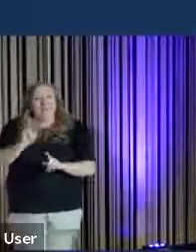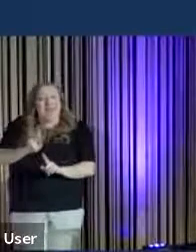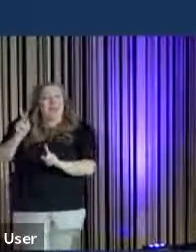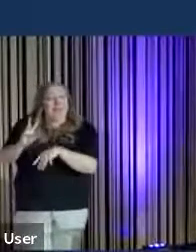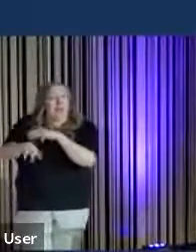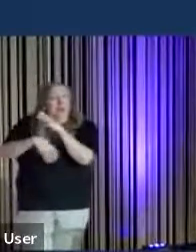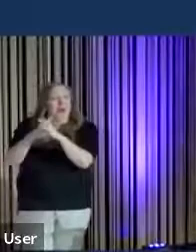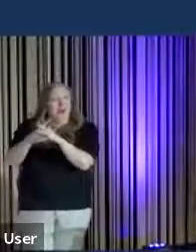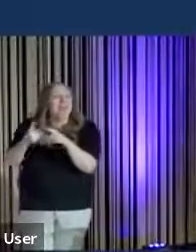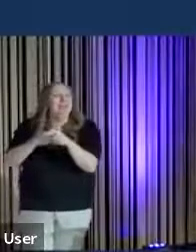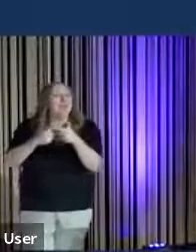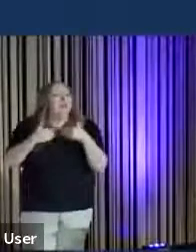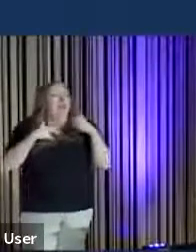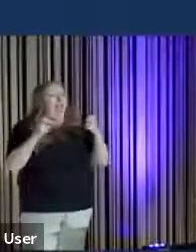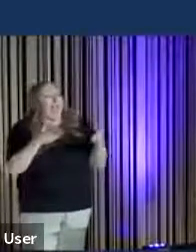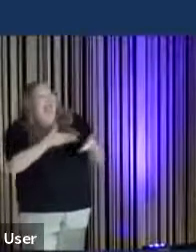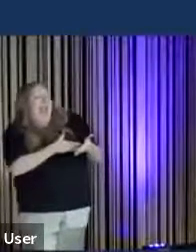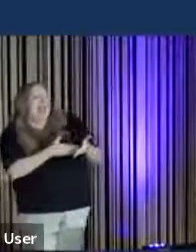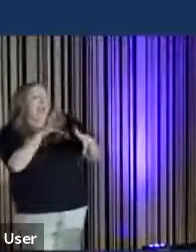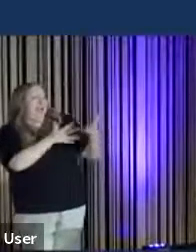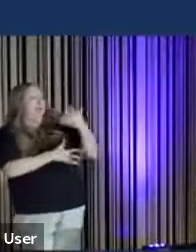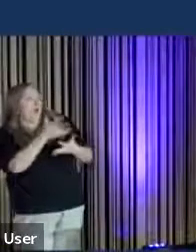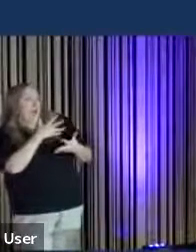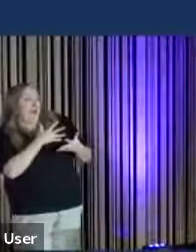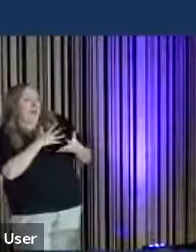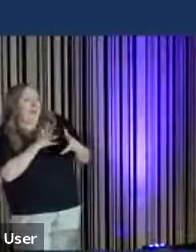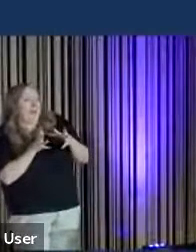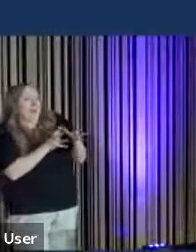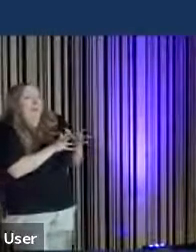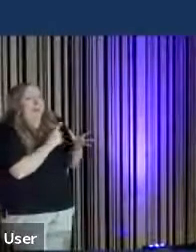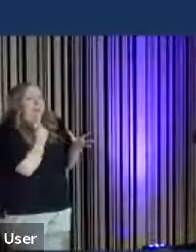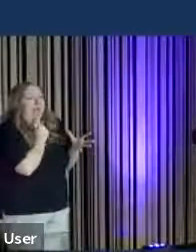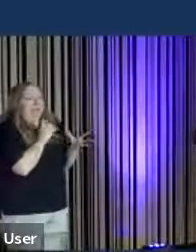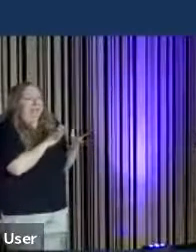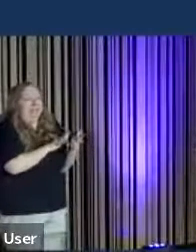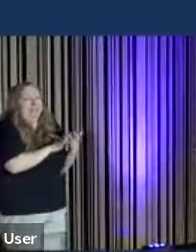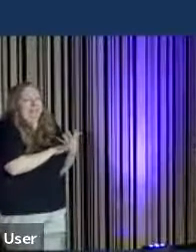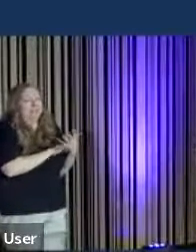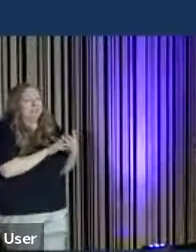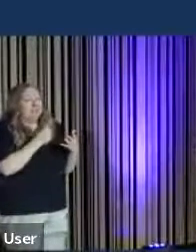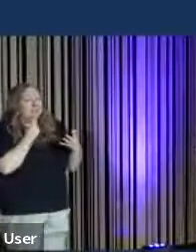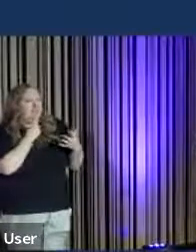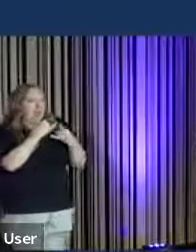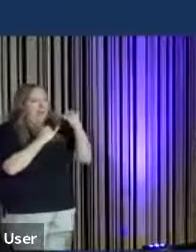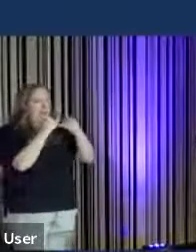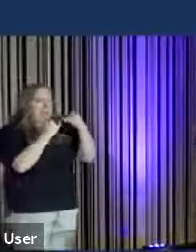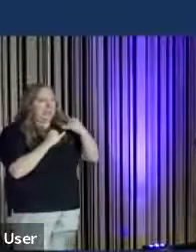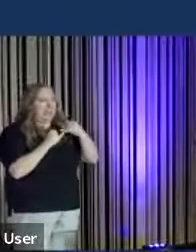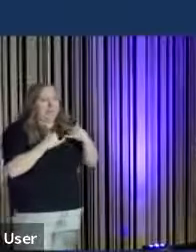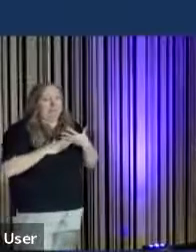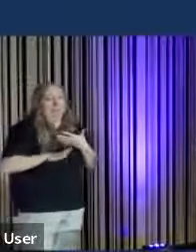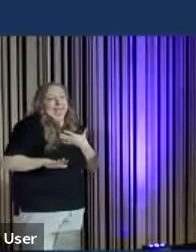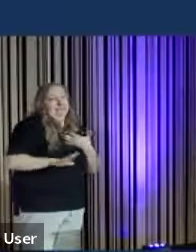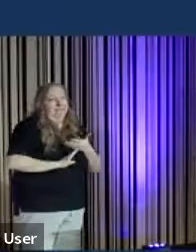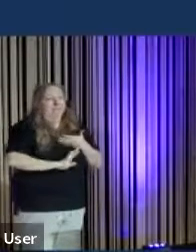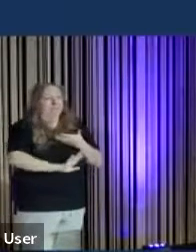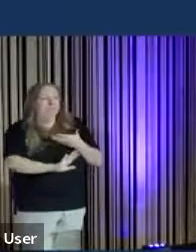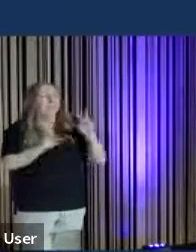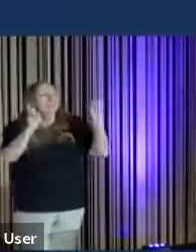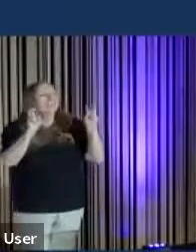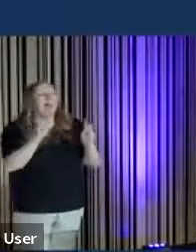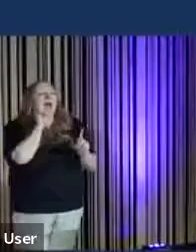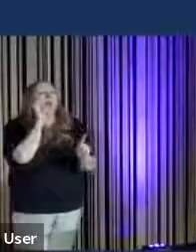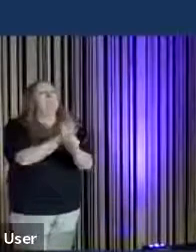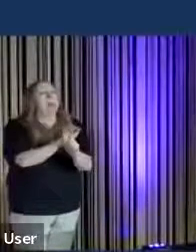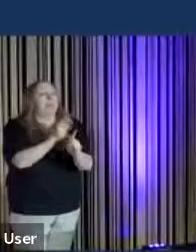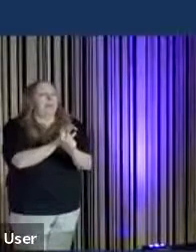antisocial guys with a lot of red. They're more on the right side of this plot with a lot of red lines around them. These are the unpopular